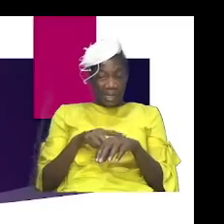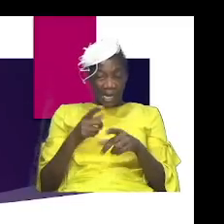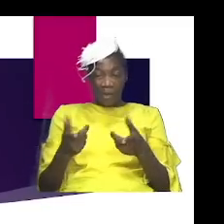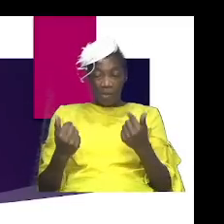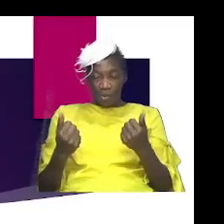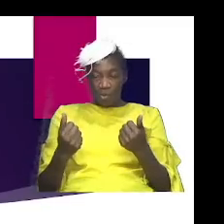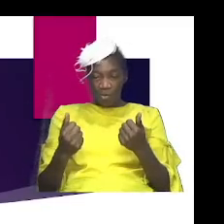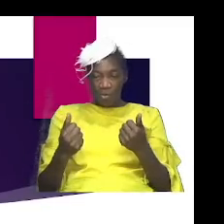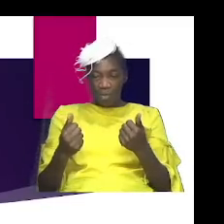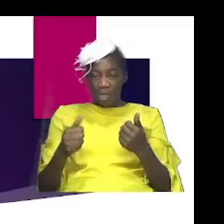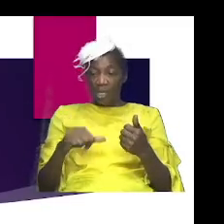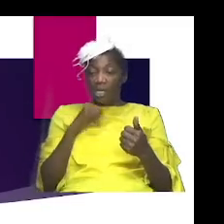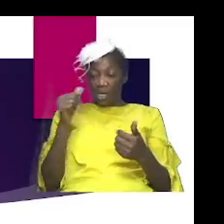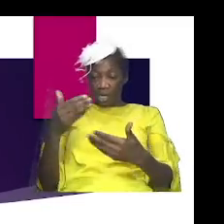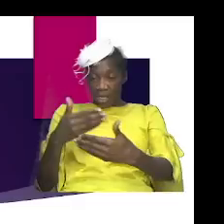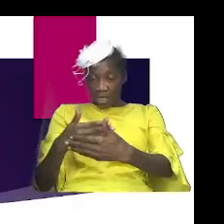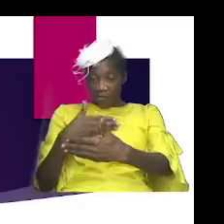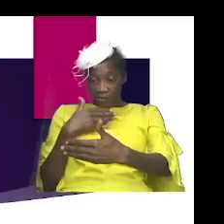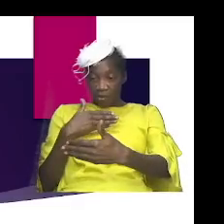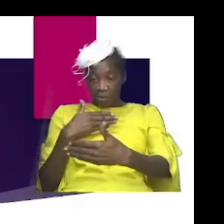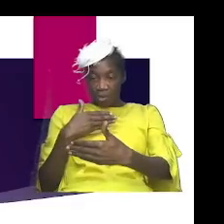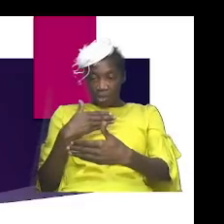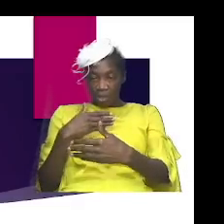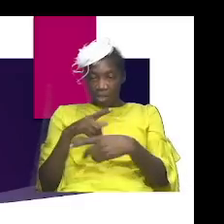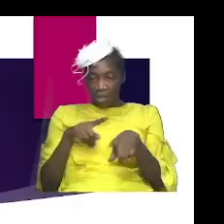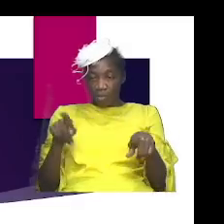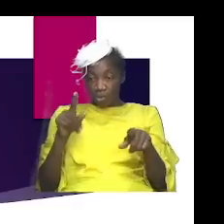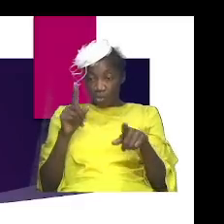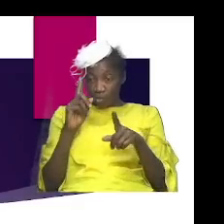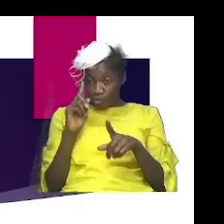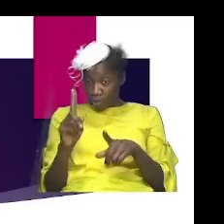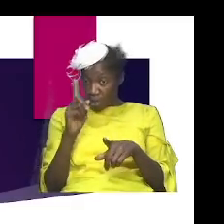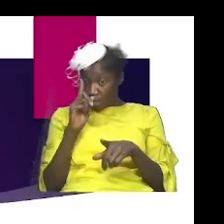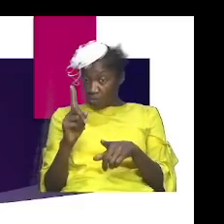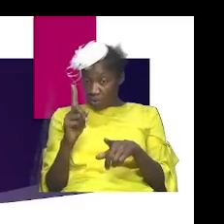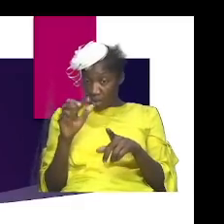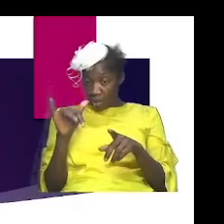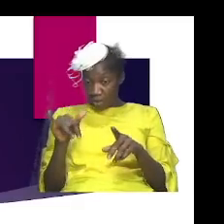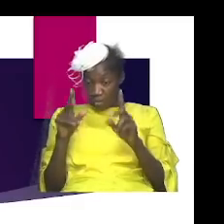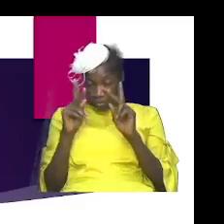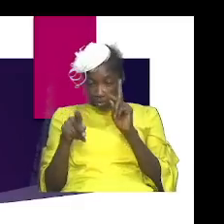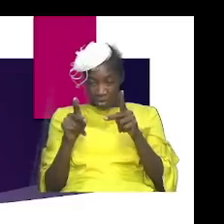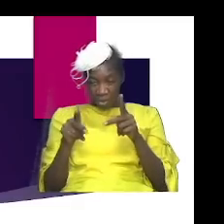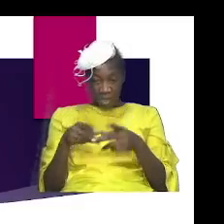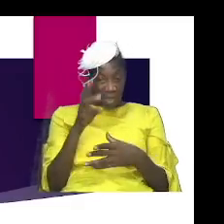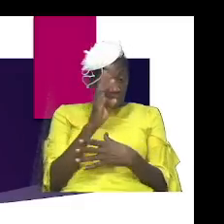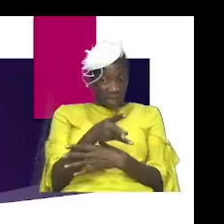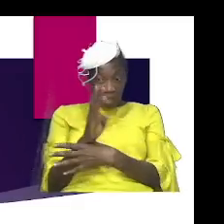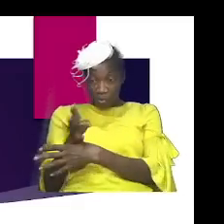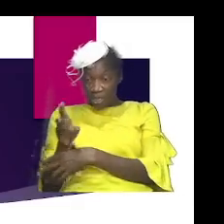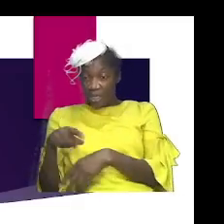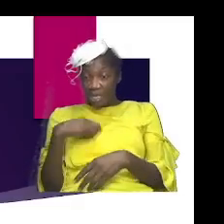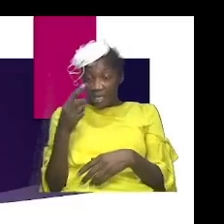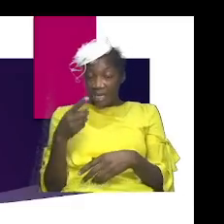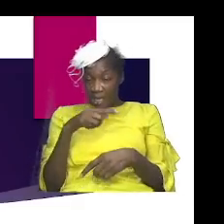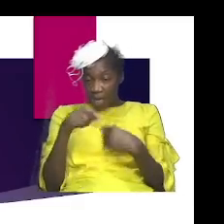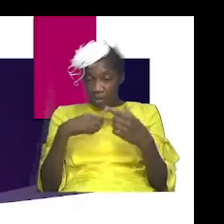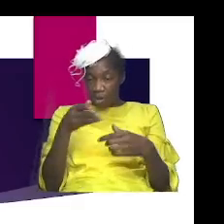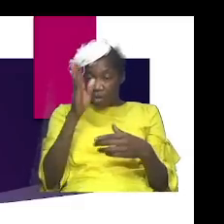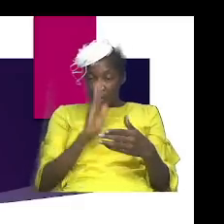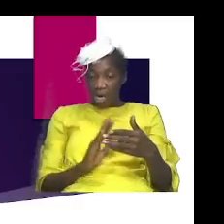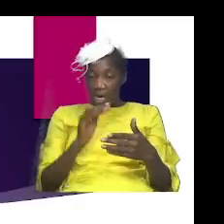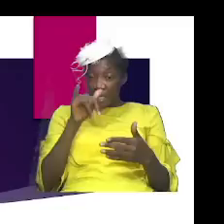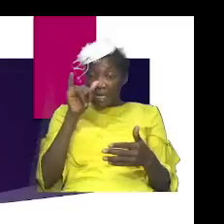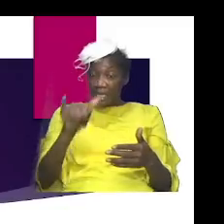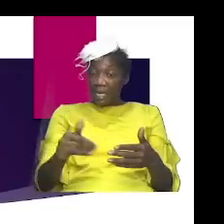They are not up front. Nobody knows them. But one-on-one with that person, they are witnessing and telling them about God. That is what God